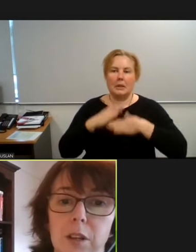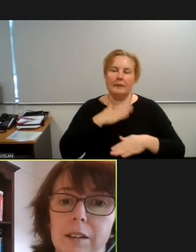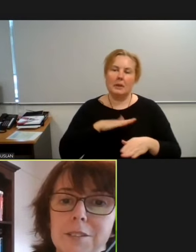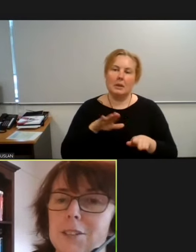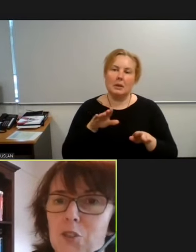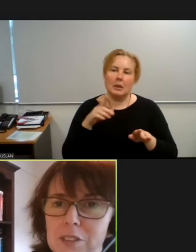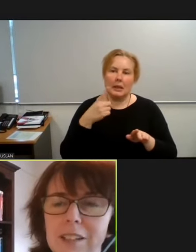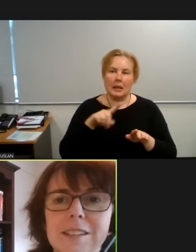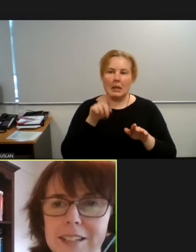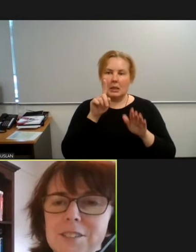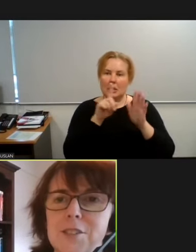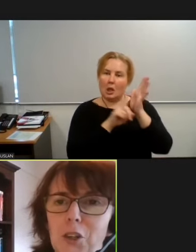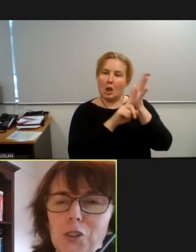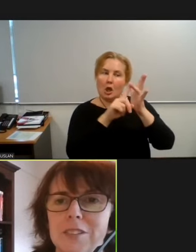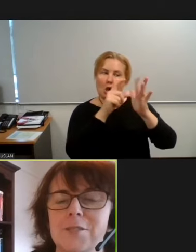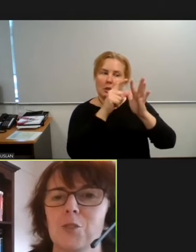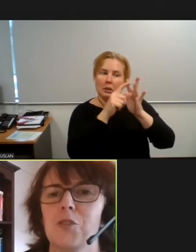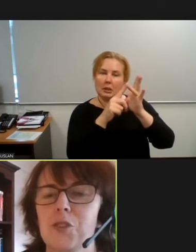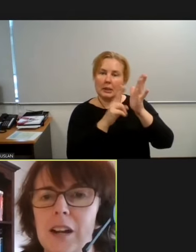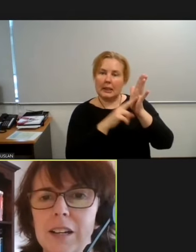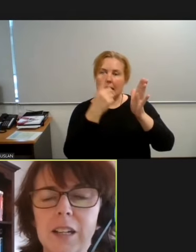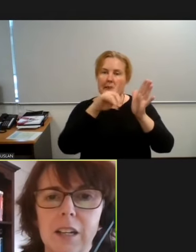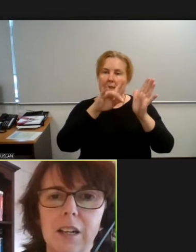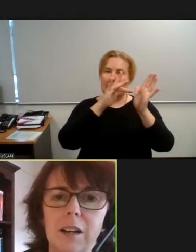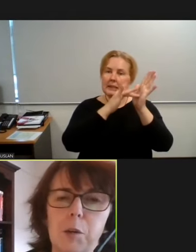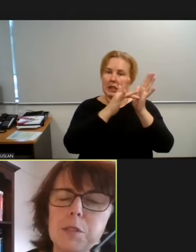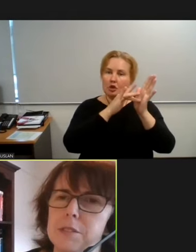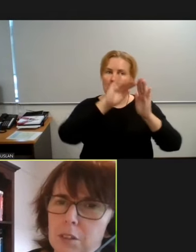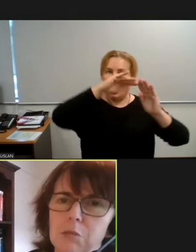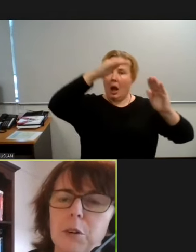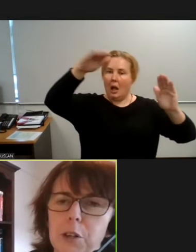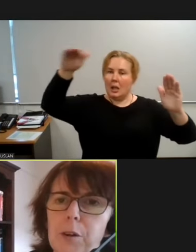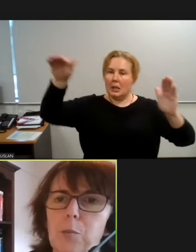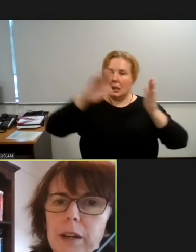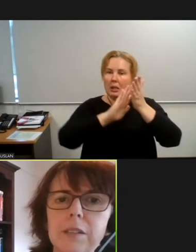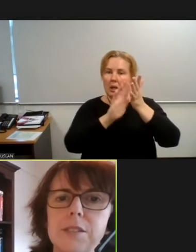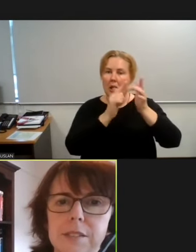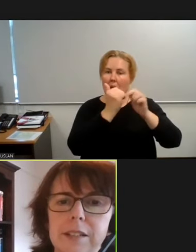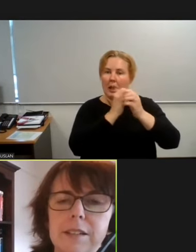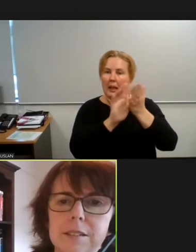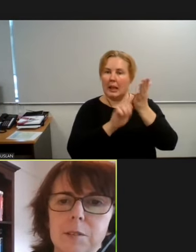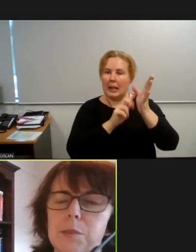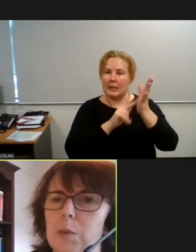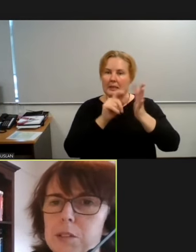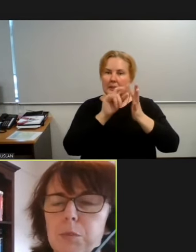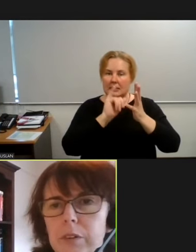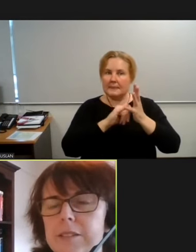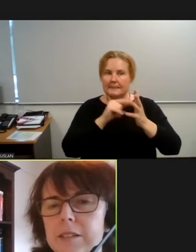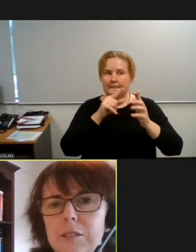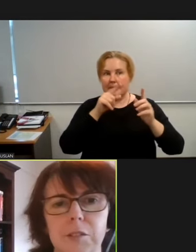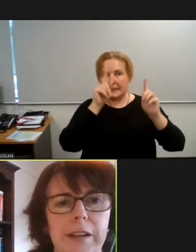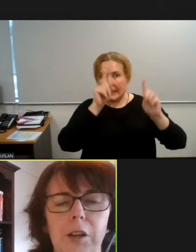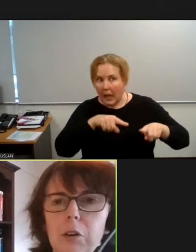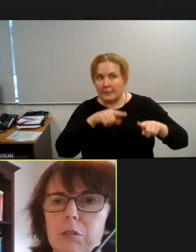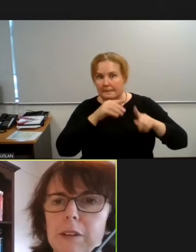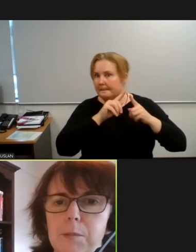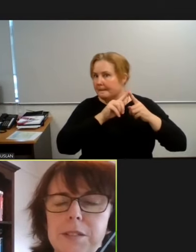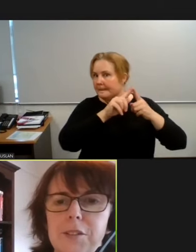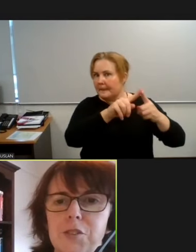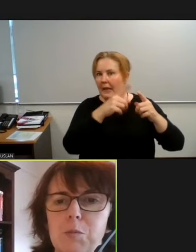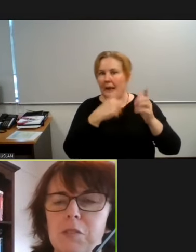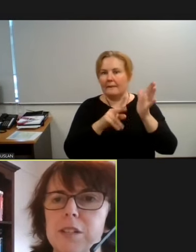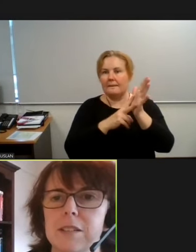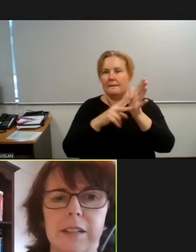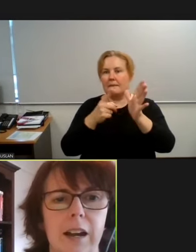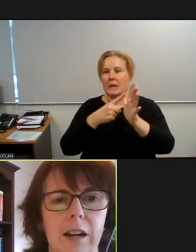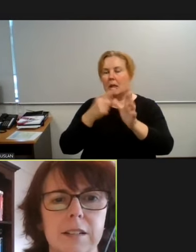Central Highlands and Loddon later this year, so that's all on track. So there's a lot of work going on behind the scenes, as well as progressing the VAGO